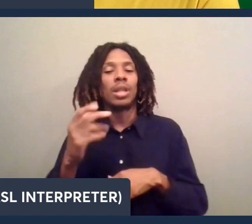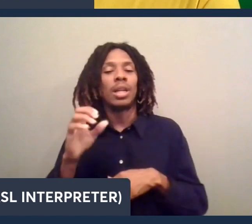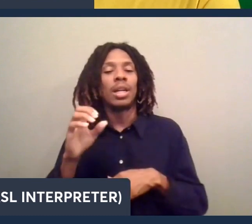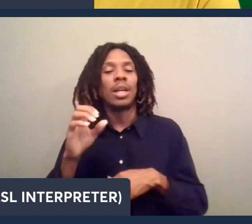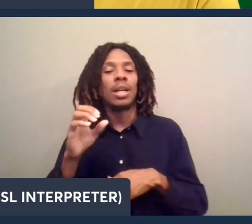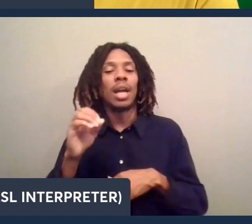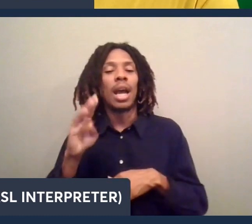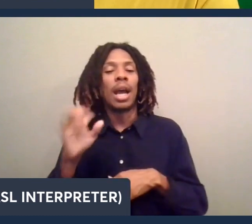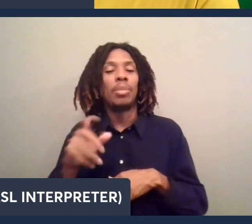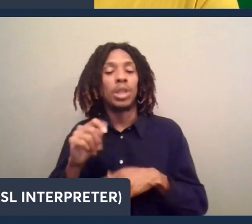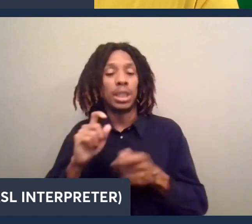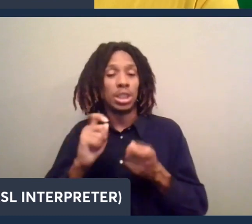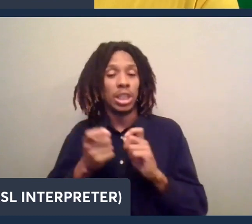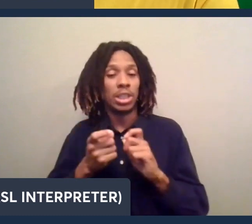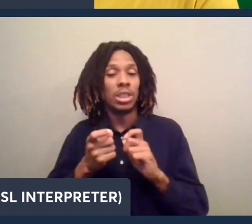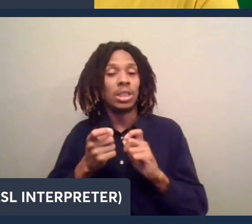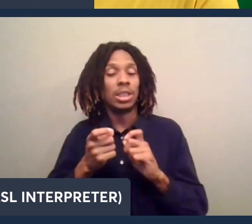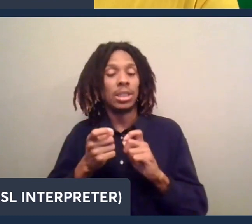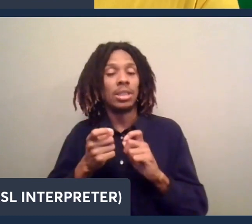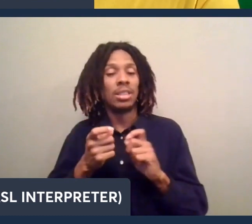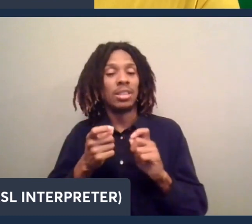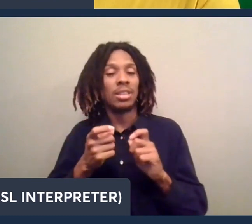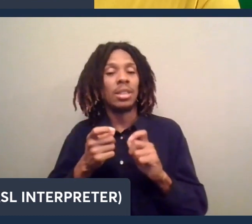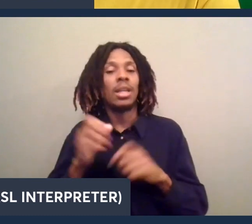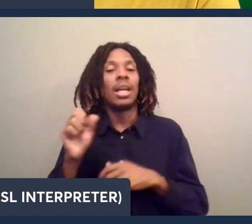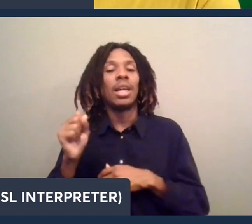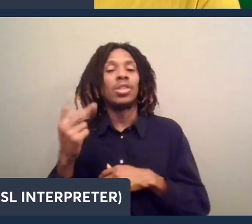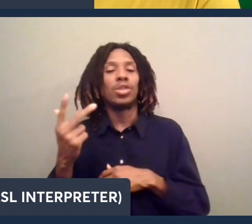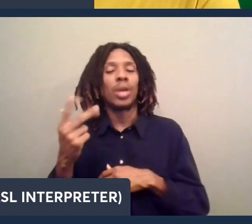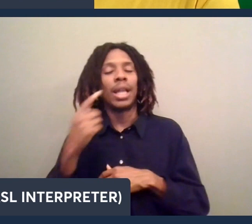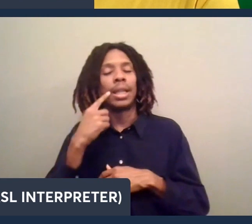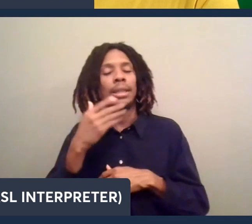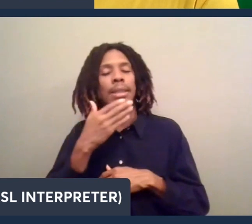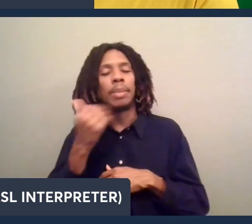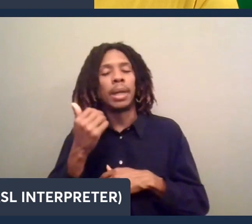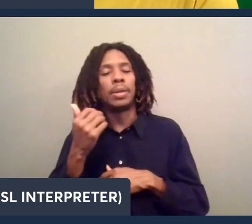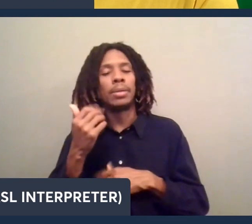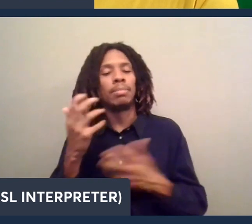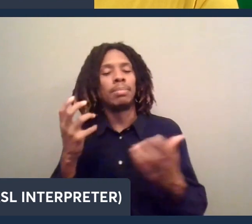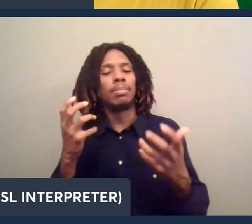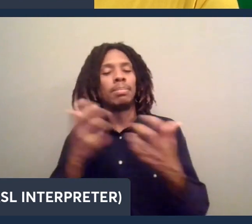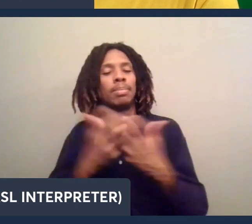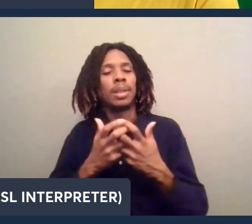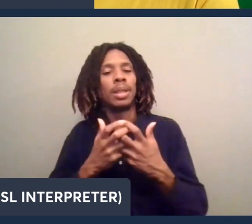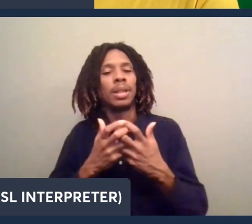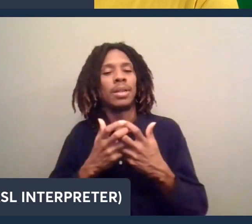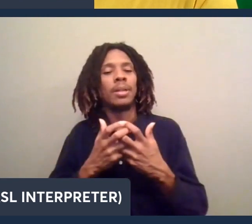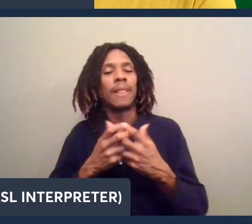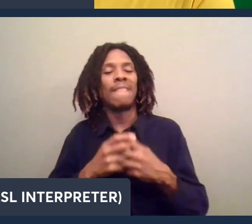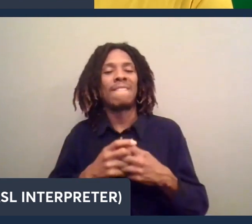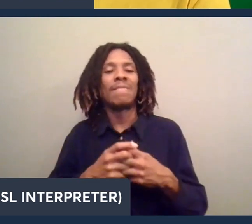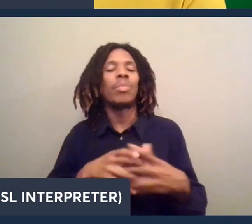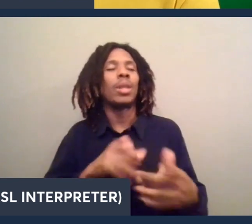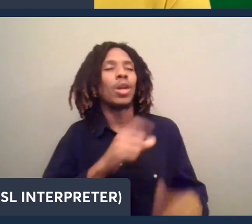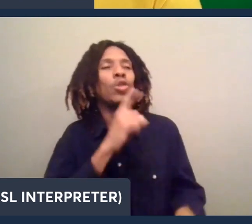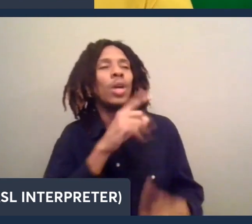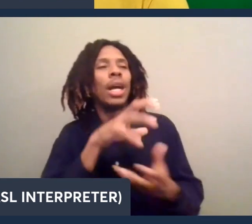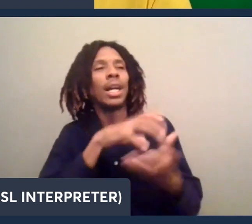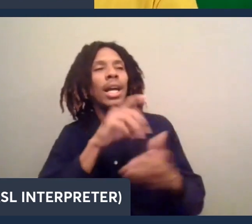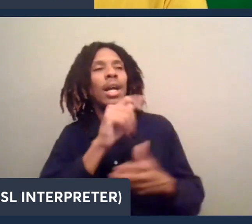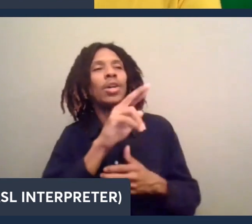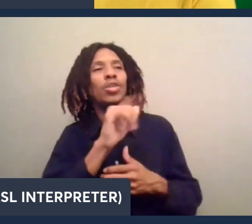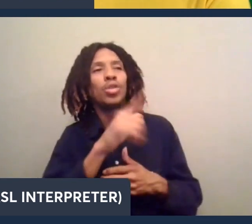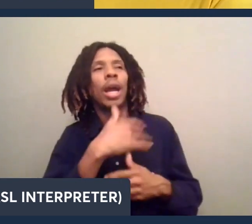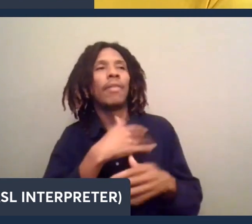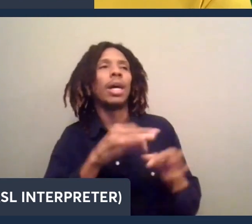them, S3 event notifications will be a better fit for those serverless apps. Fair. Yeah. CloudTrail, there's usually a delay